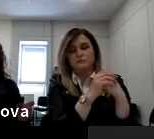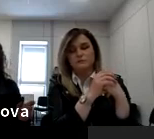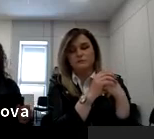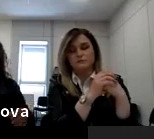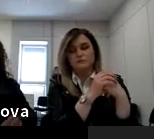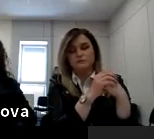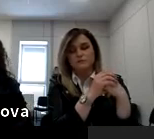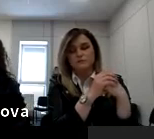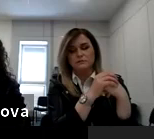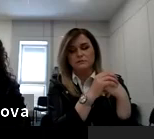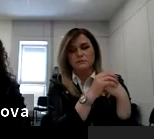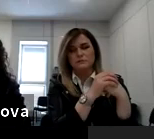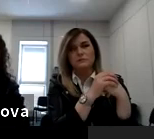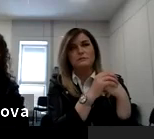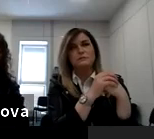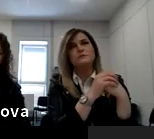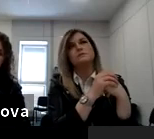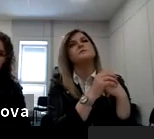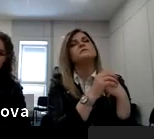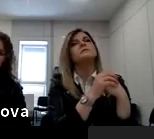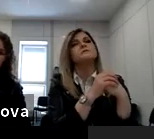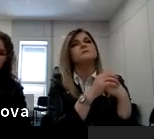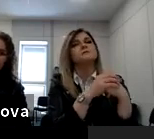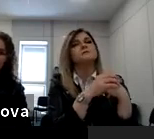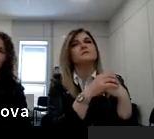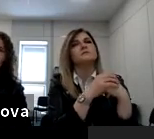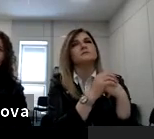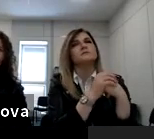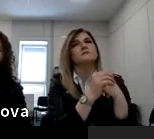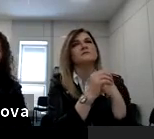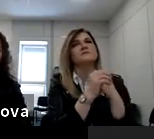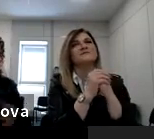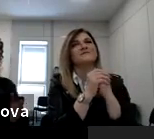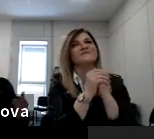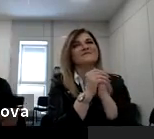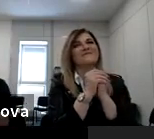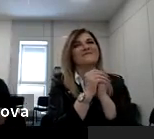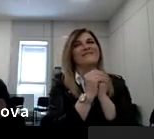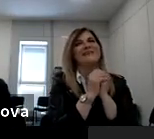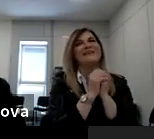per tube. That's the main idea of my speech here.